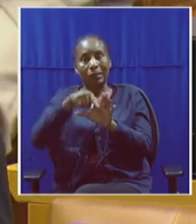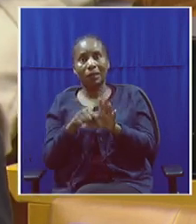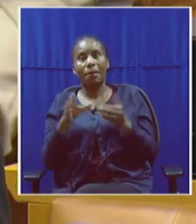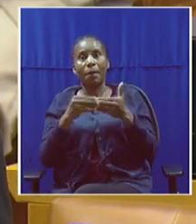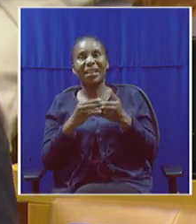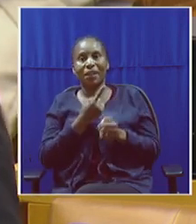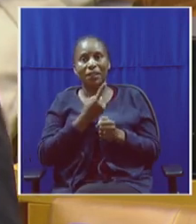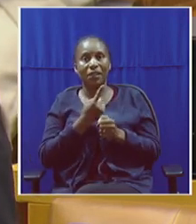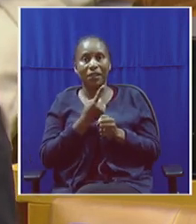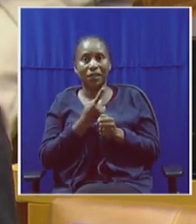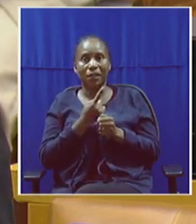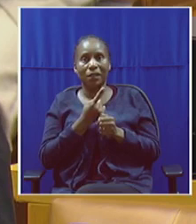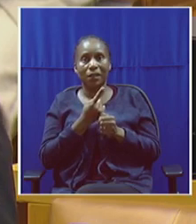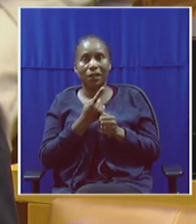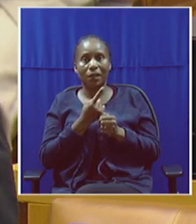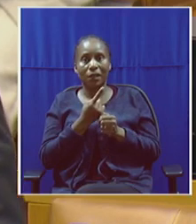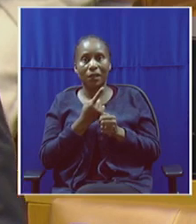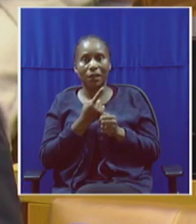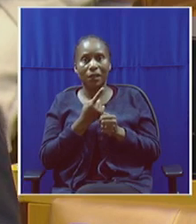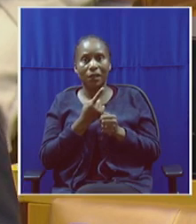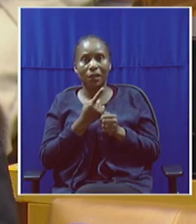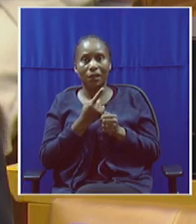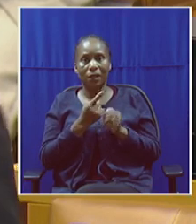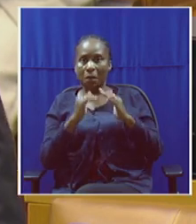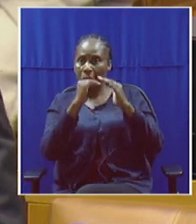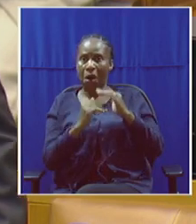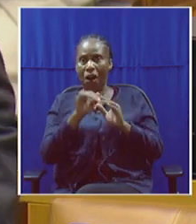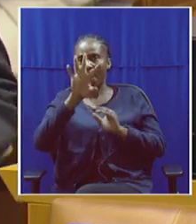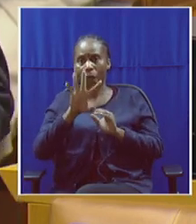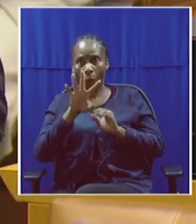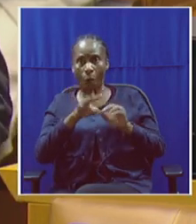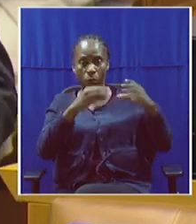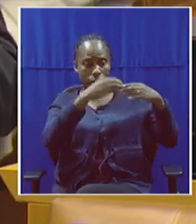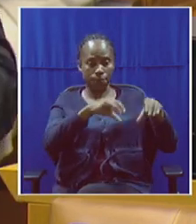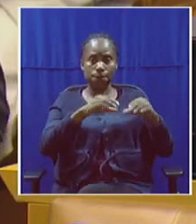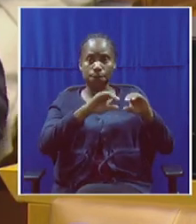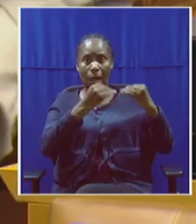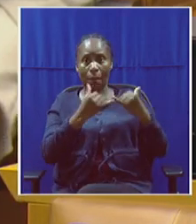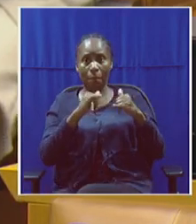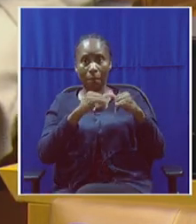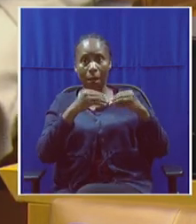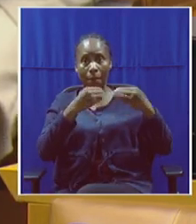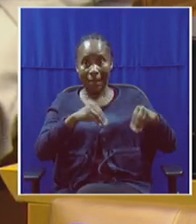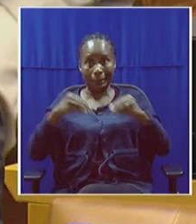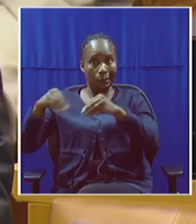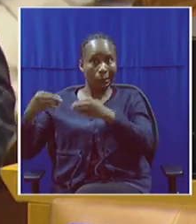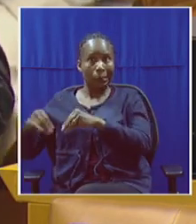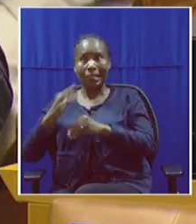not less than four four entities that called them CPAs including the traditional